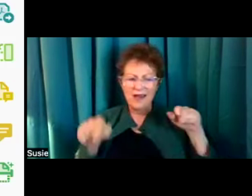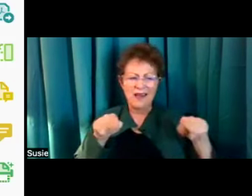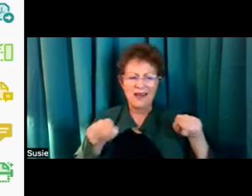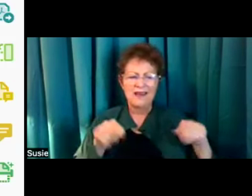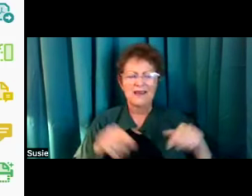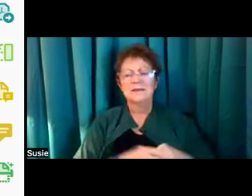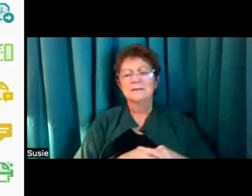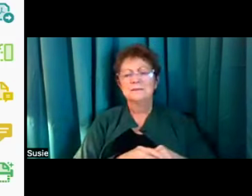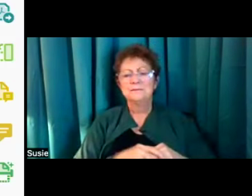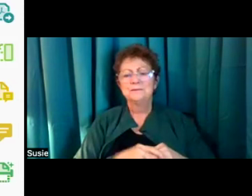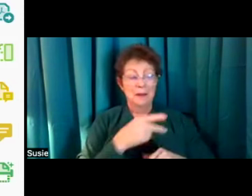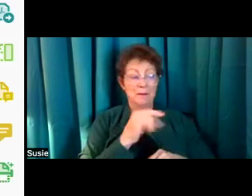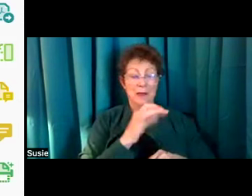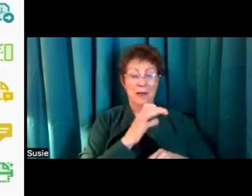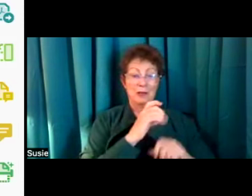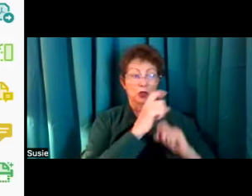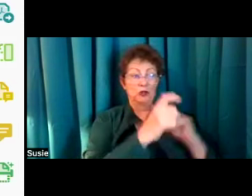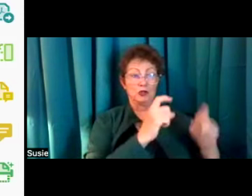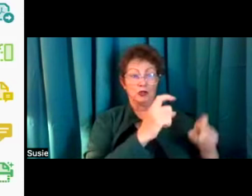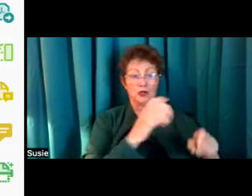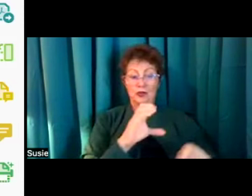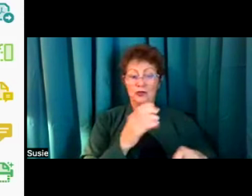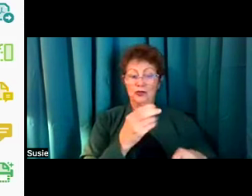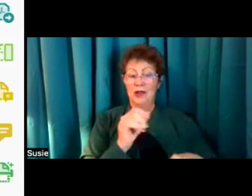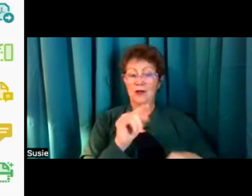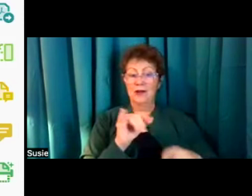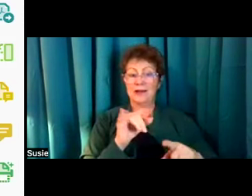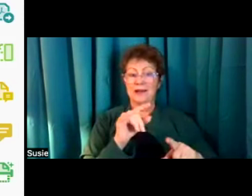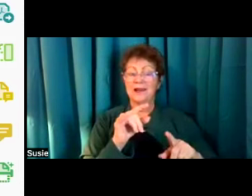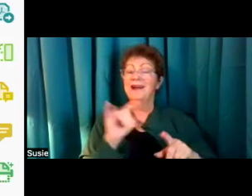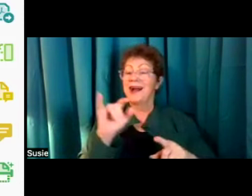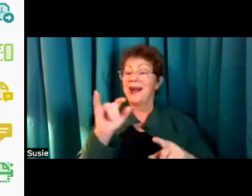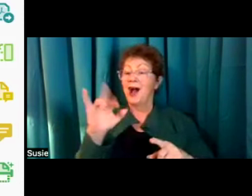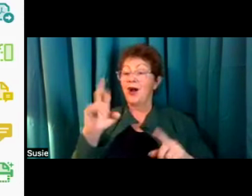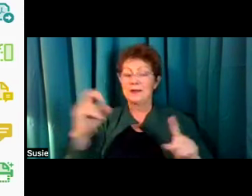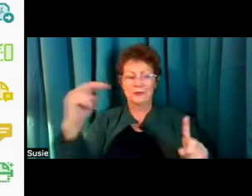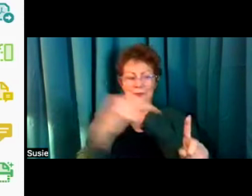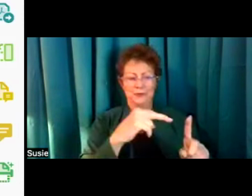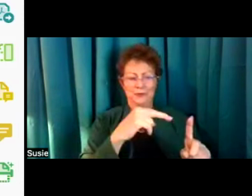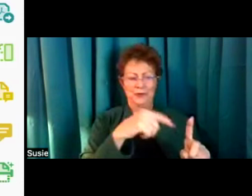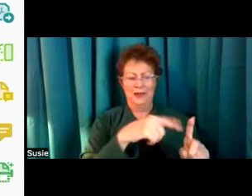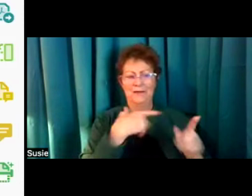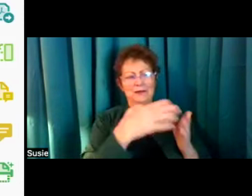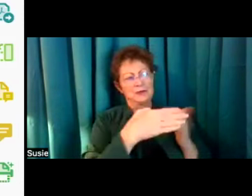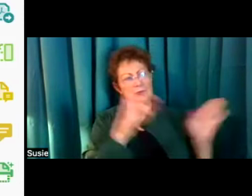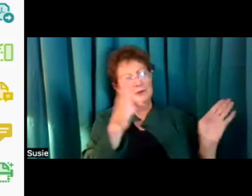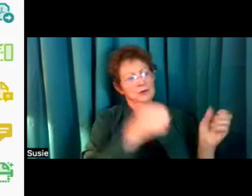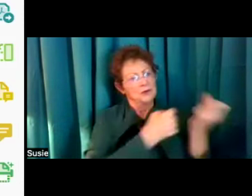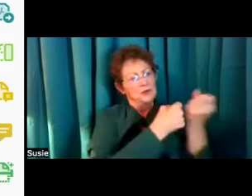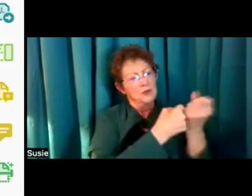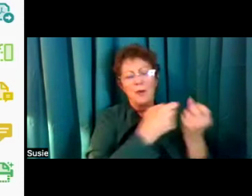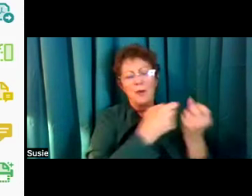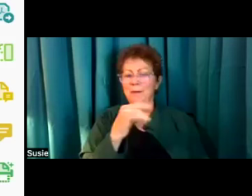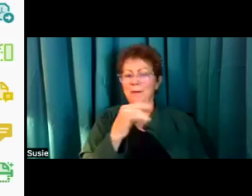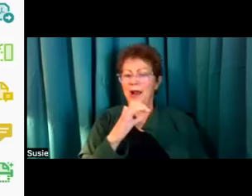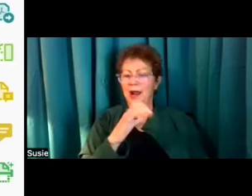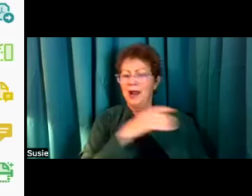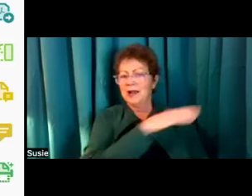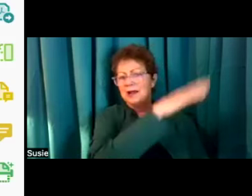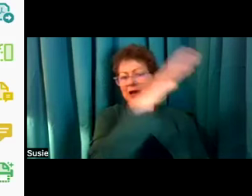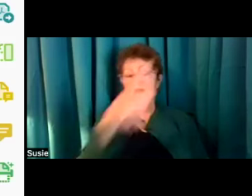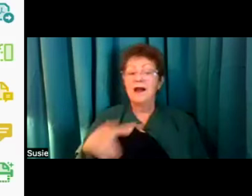the public charities are viewed by the IRS as having kind of broad public support, versus private